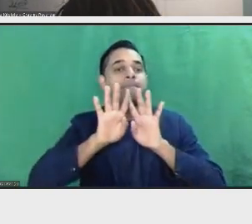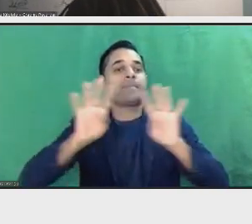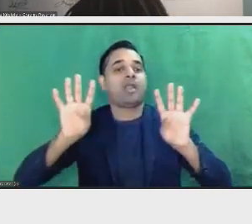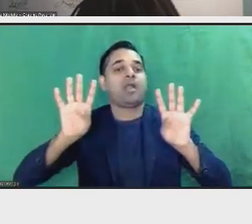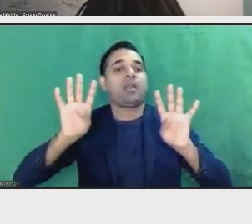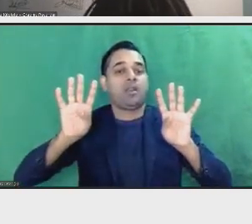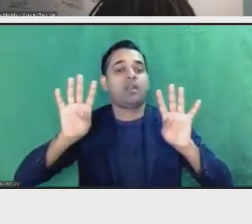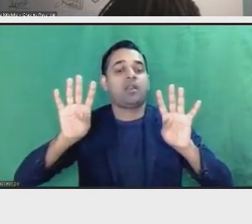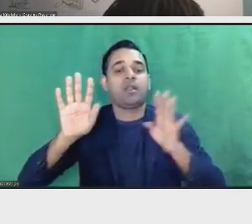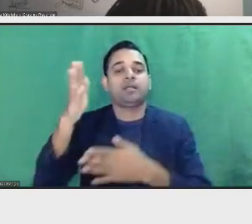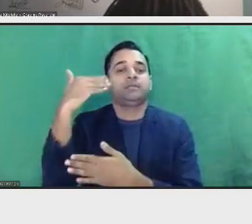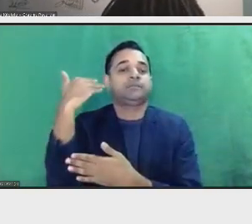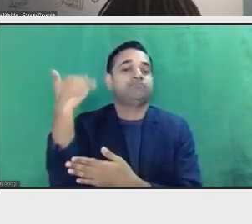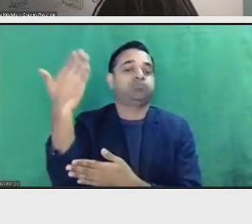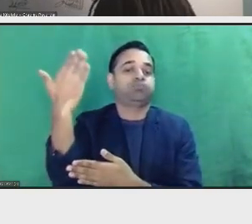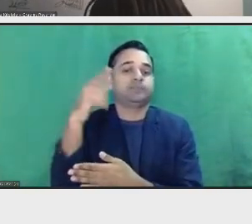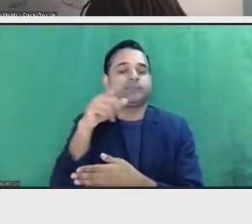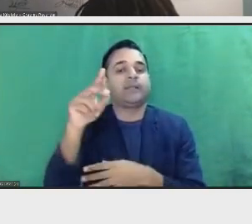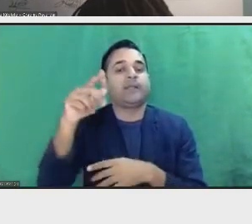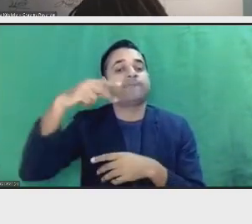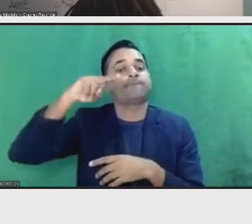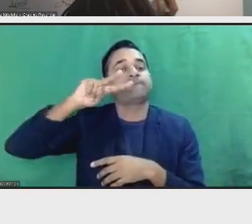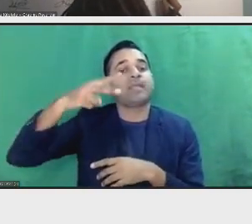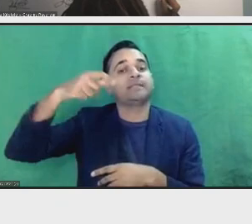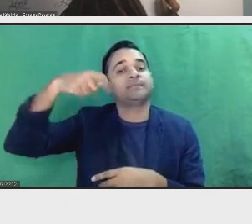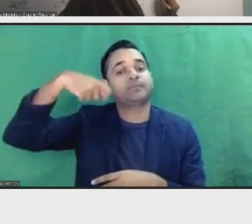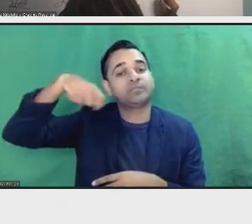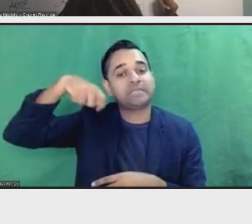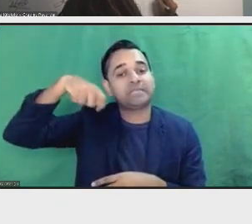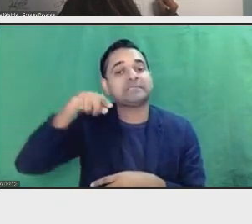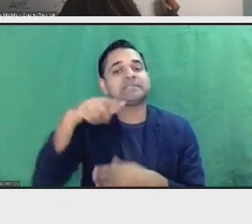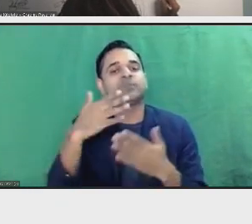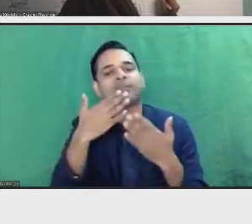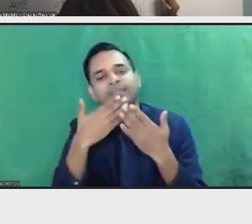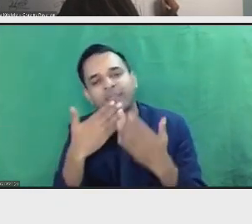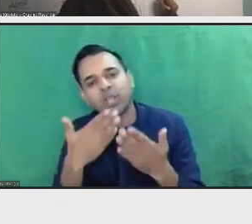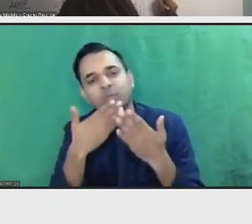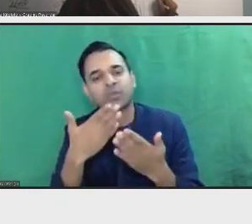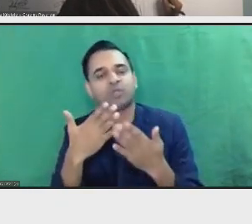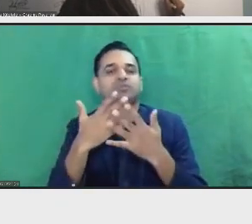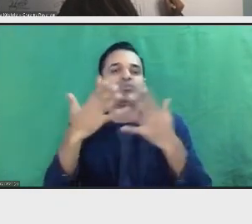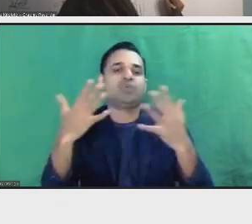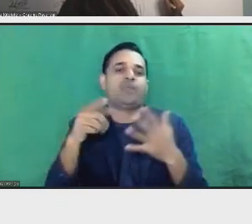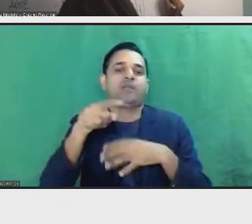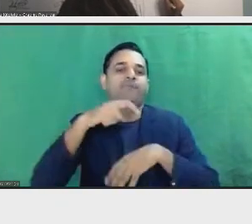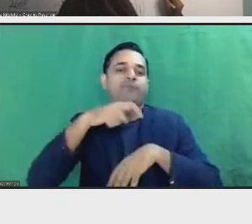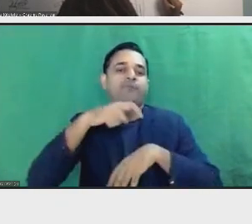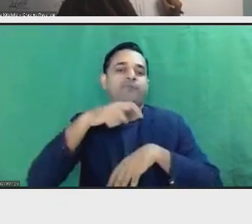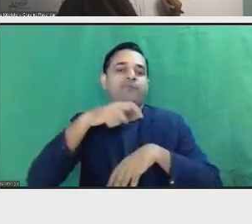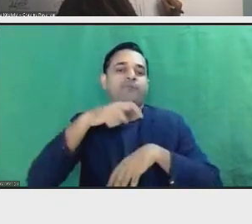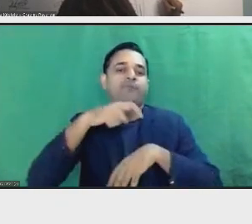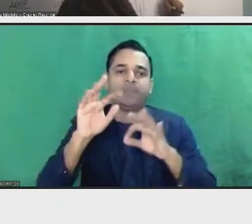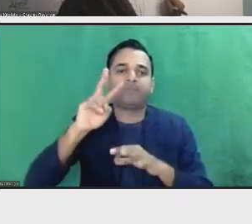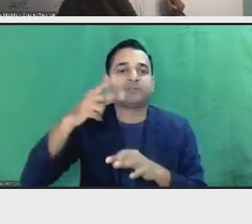Vice President Beatrix. It was wonderful to have your leadership in this and to take the opportunity to